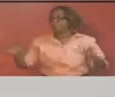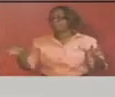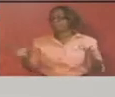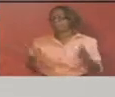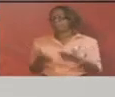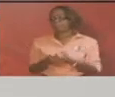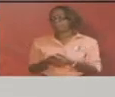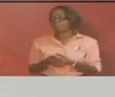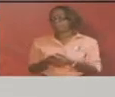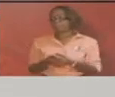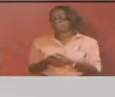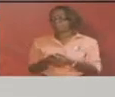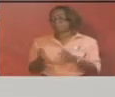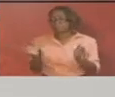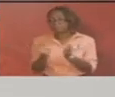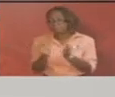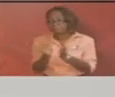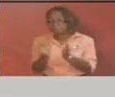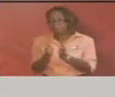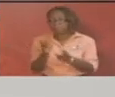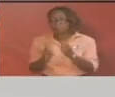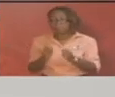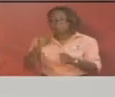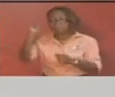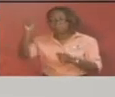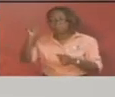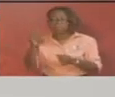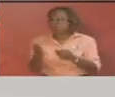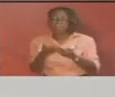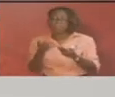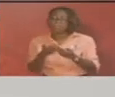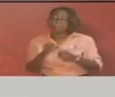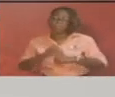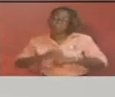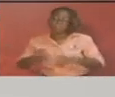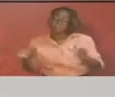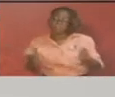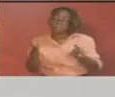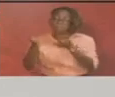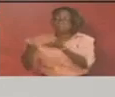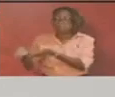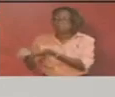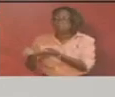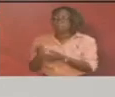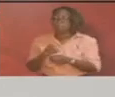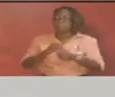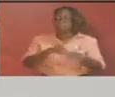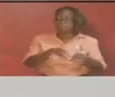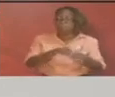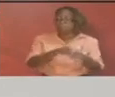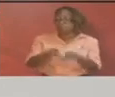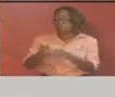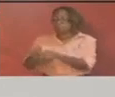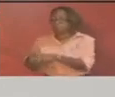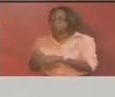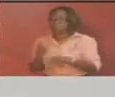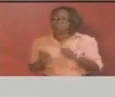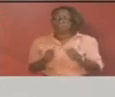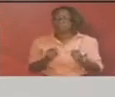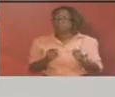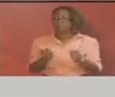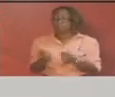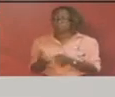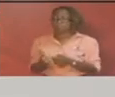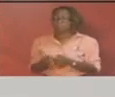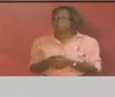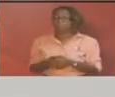But it's a very small country and cases can spread from one part of the island to the other very, very quickly. So really, In terms of the second